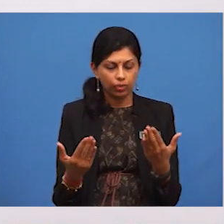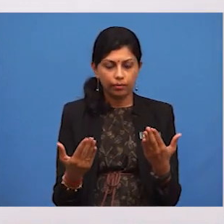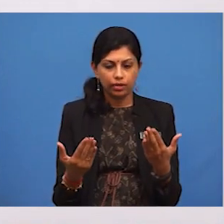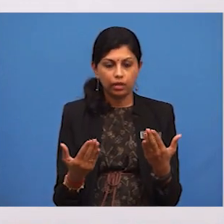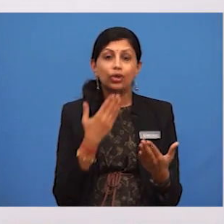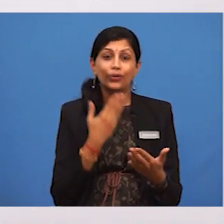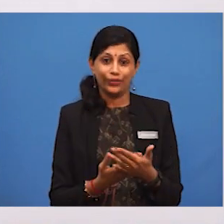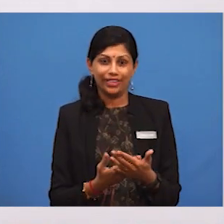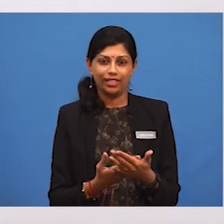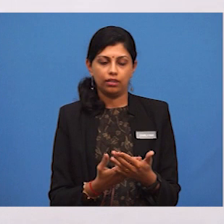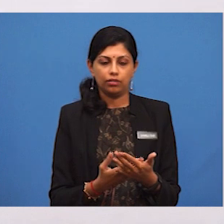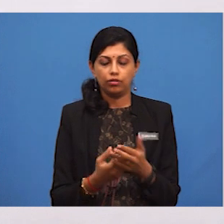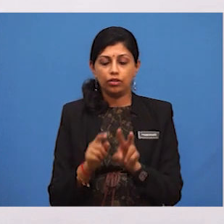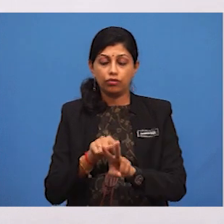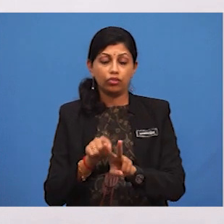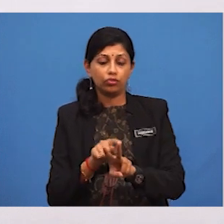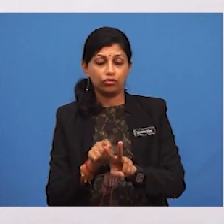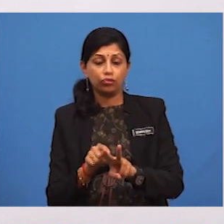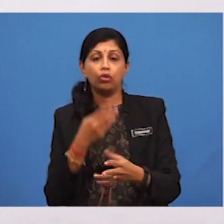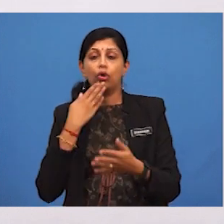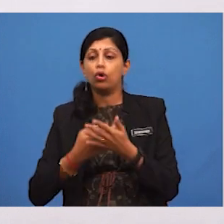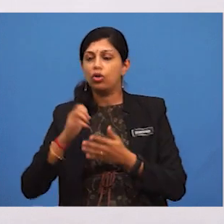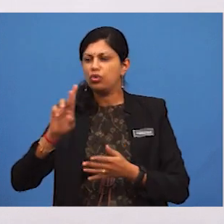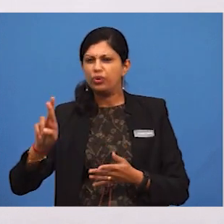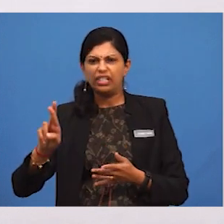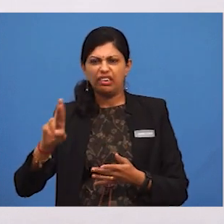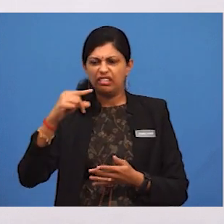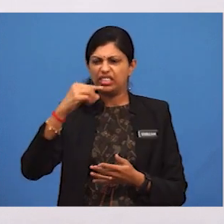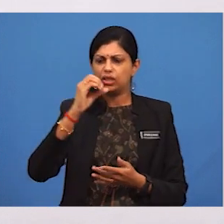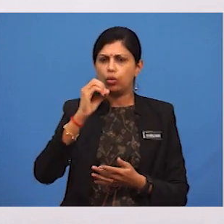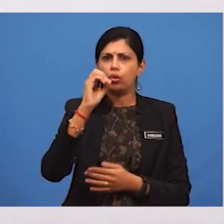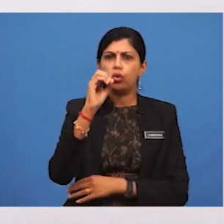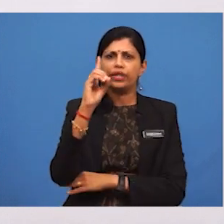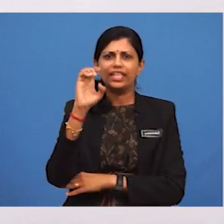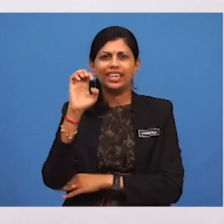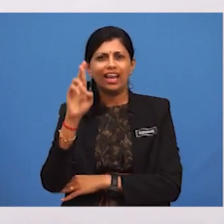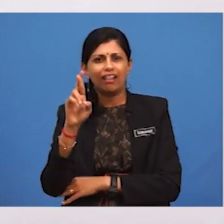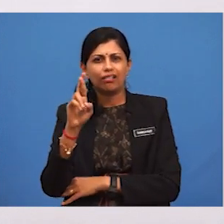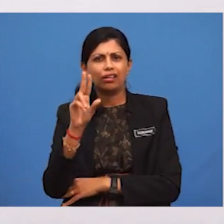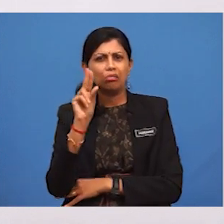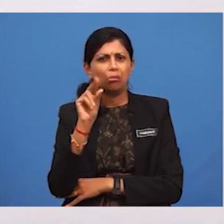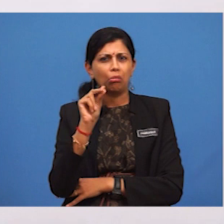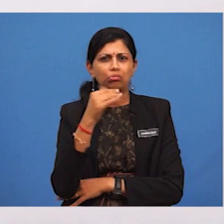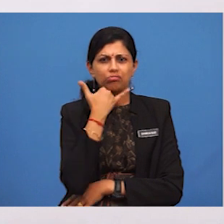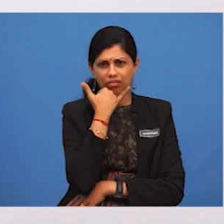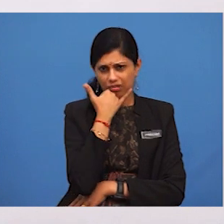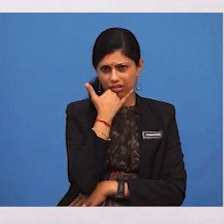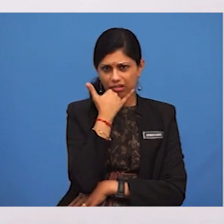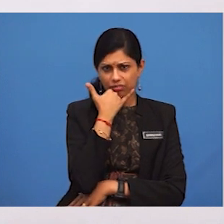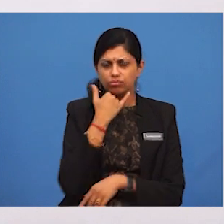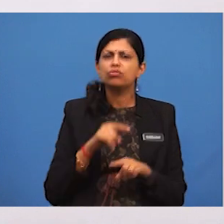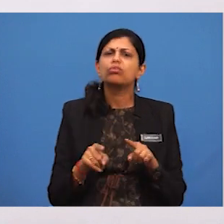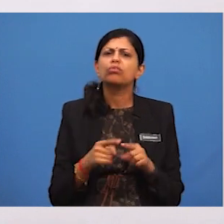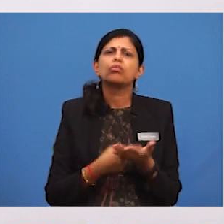gooder. That is wrong, okay? Because good is a unique word. So words